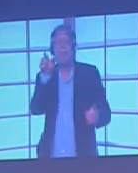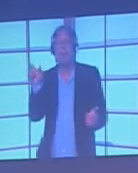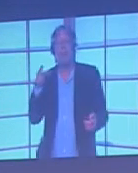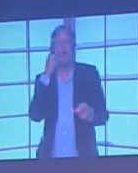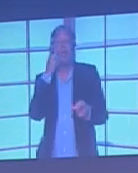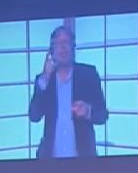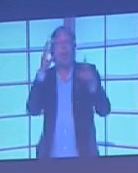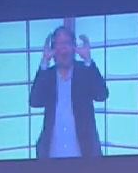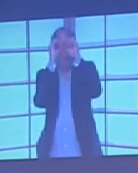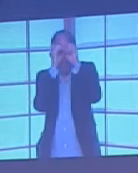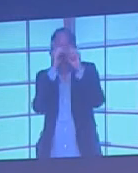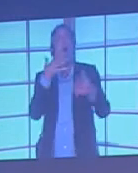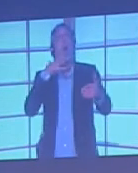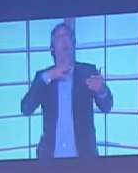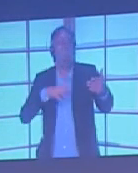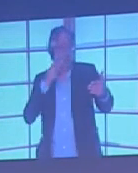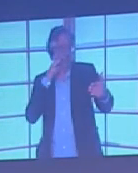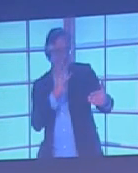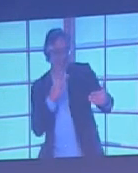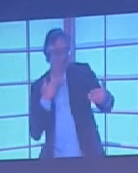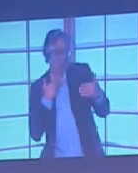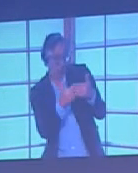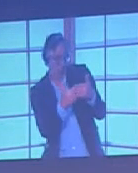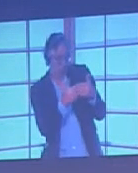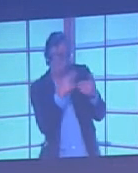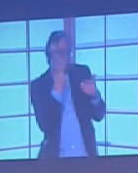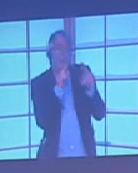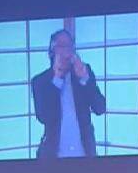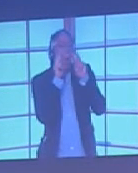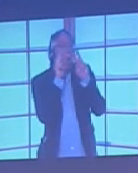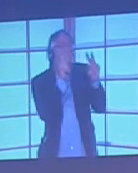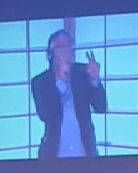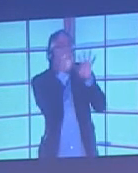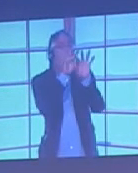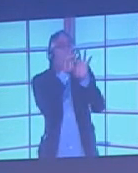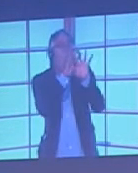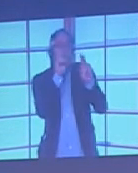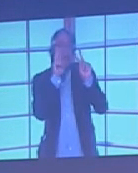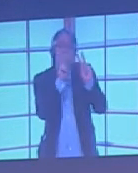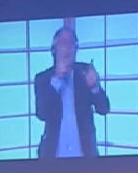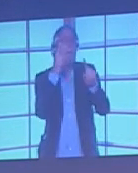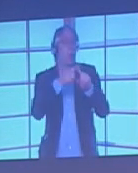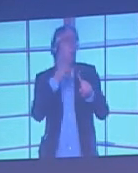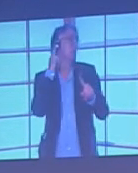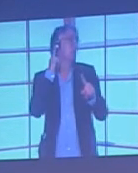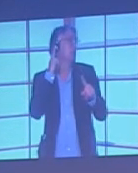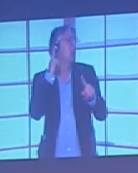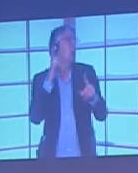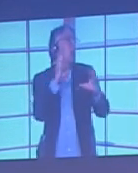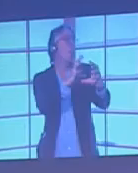actually want to be close to the pitch so they can maybe view some of the game, but also hear the sound of the ball.